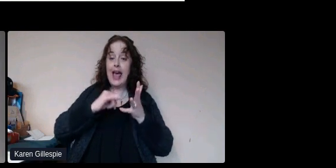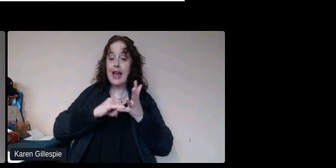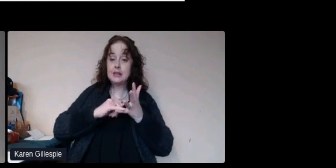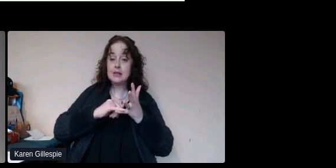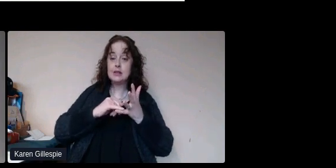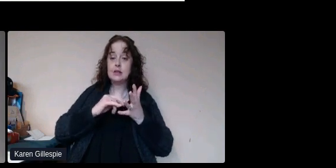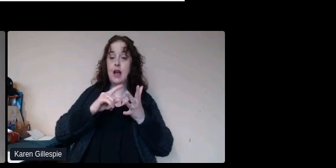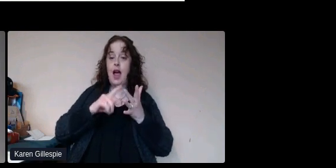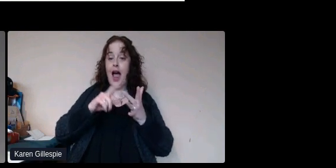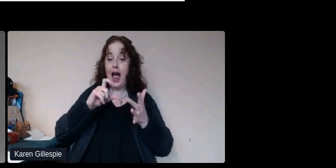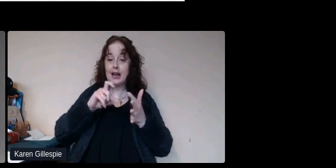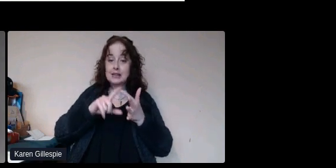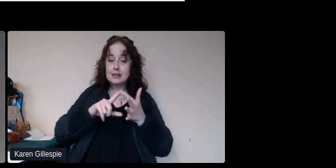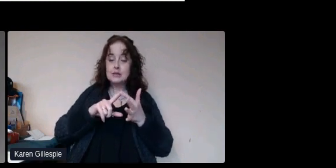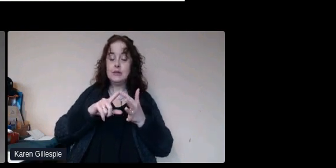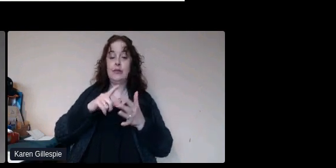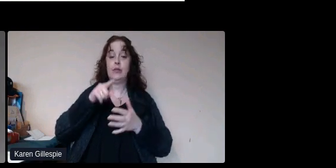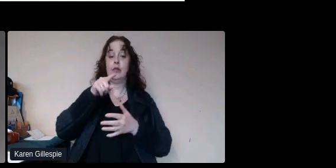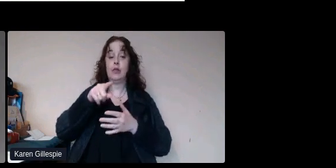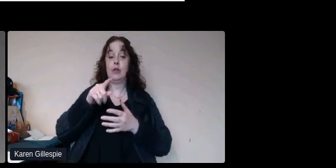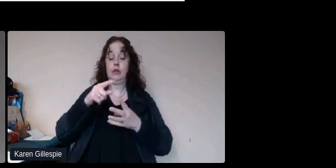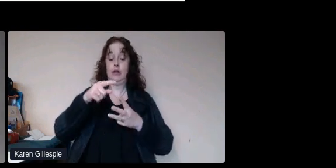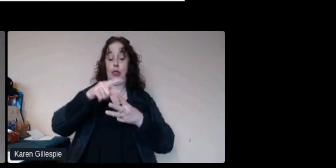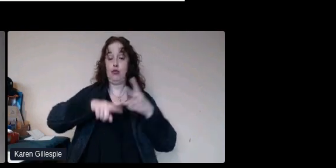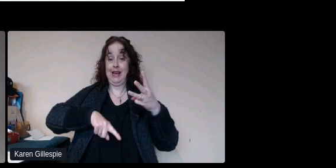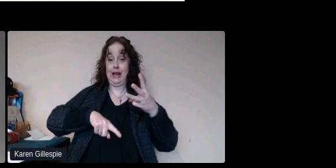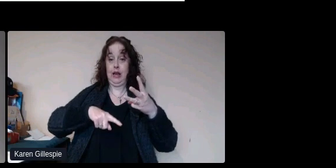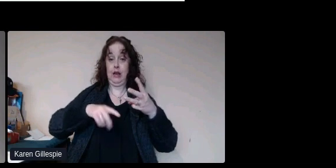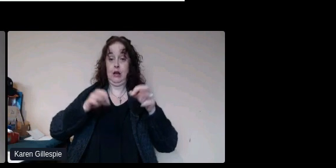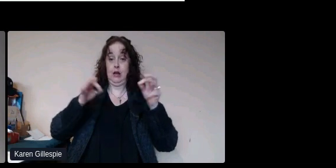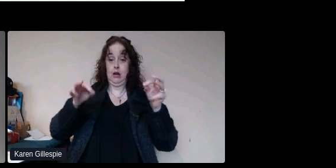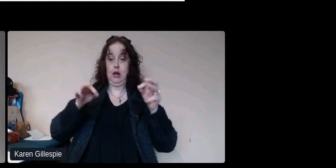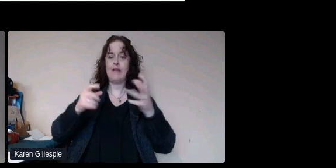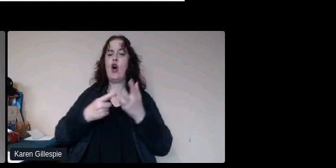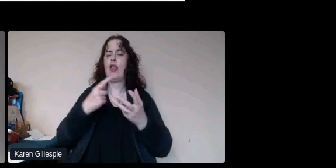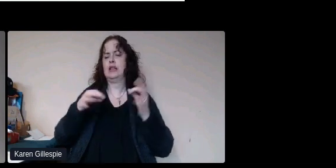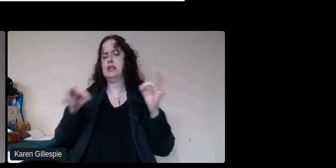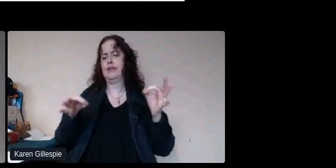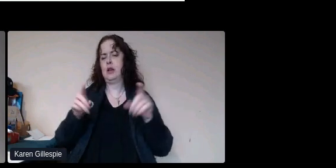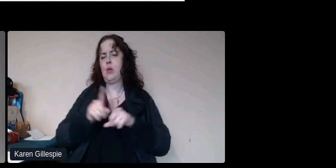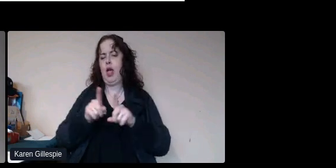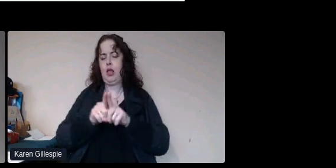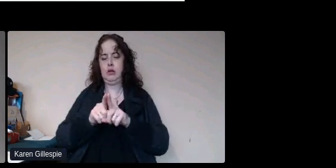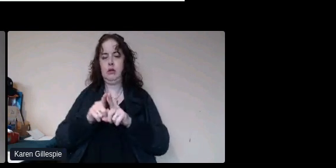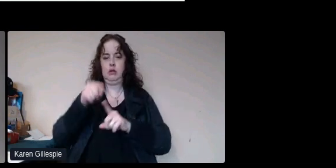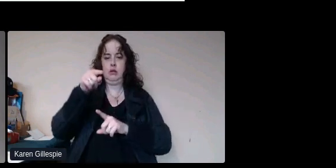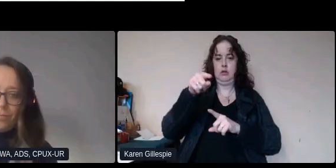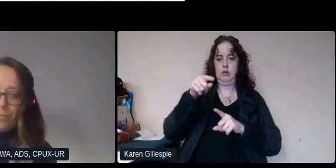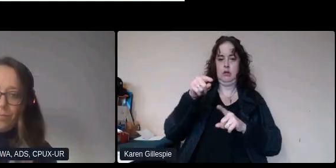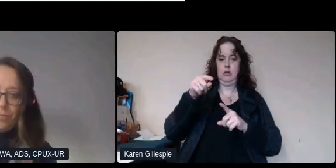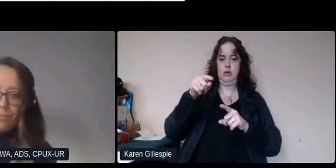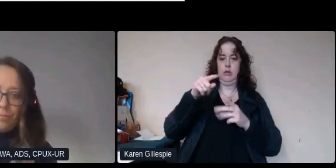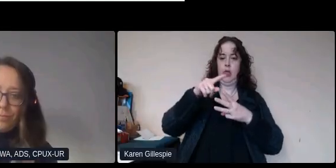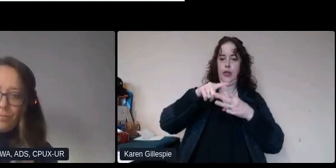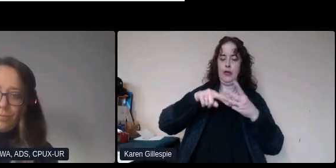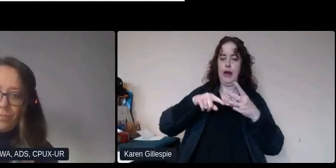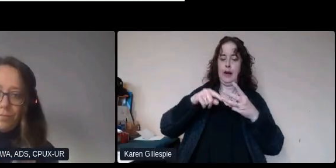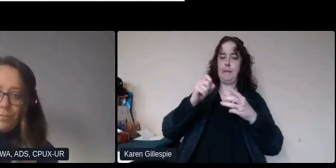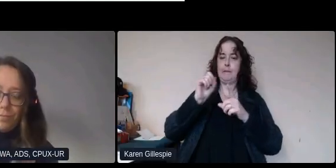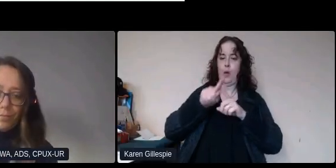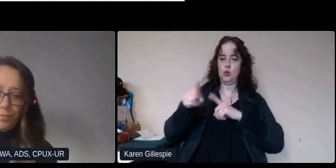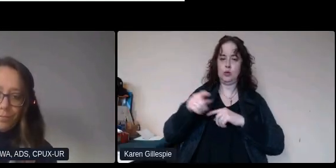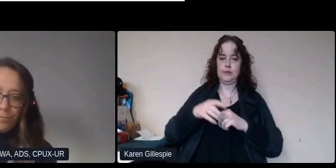Document Specialist. By these three, or we have other certifications too, but basically I think this is the